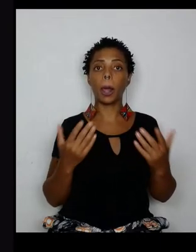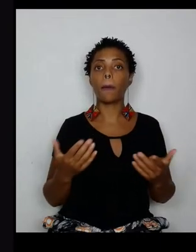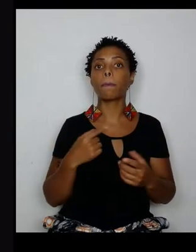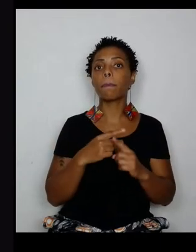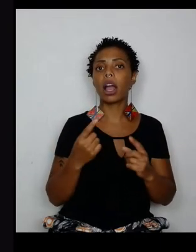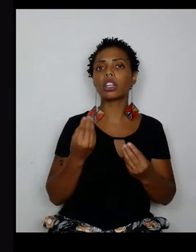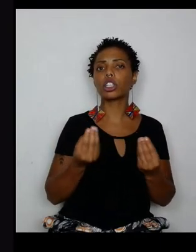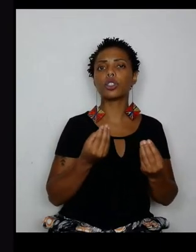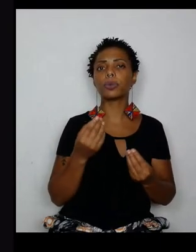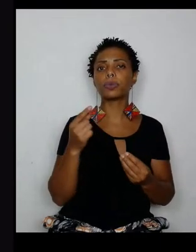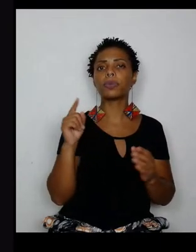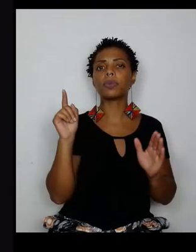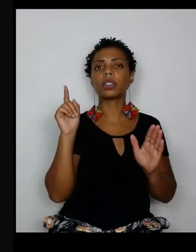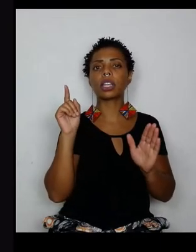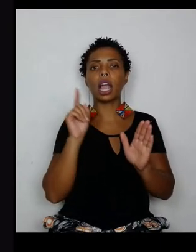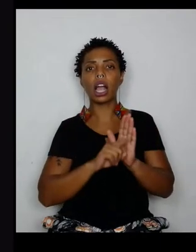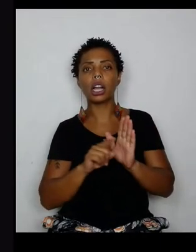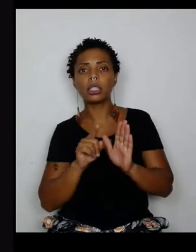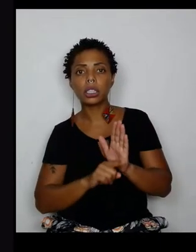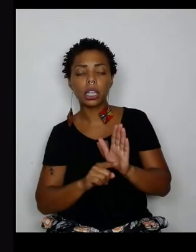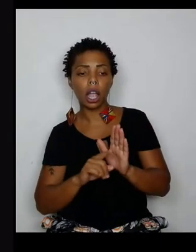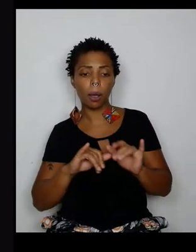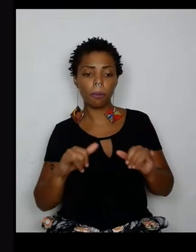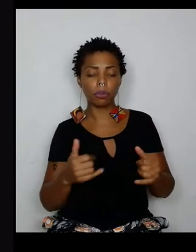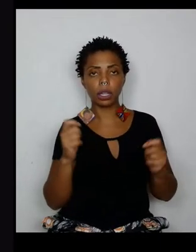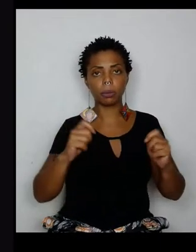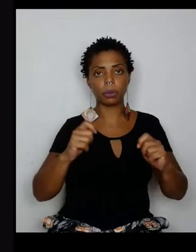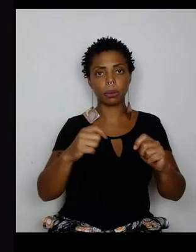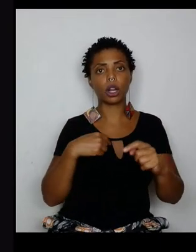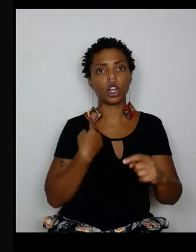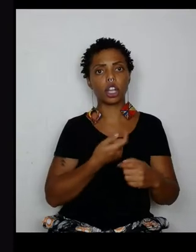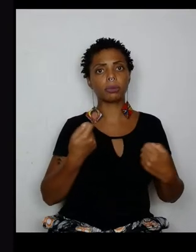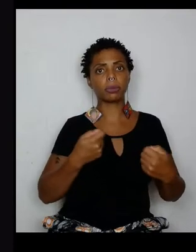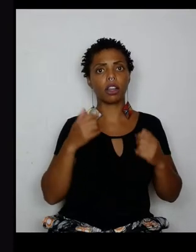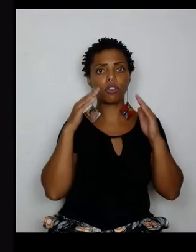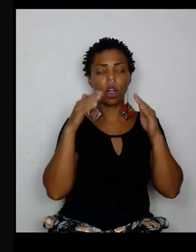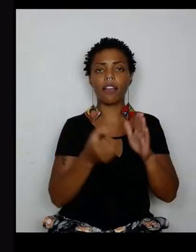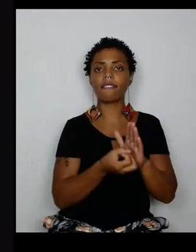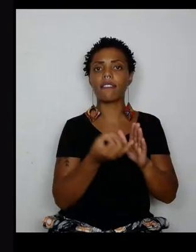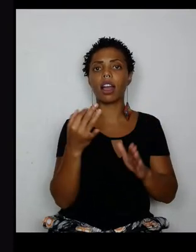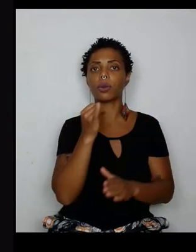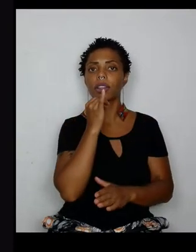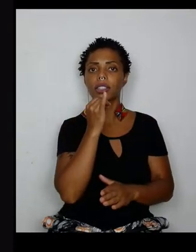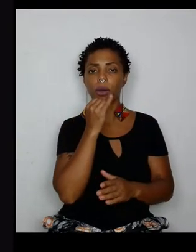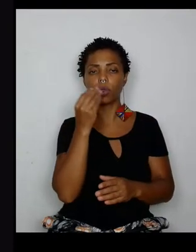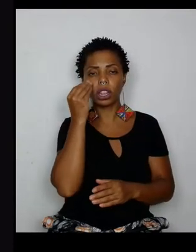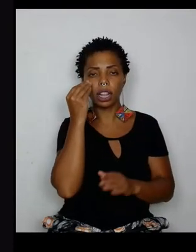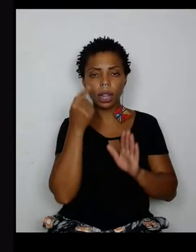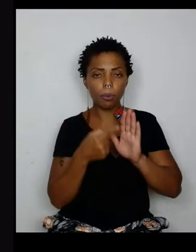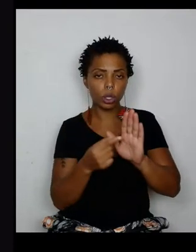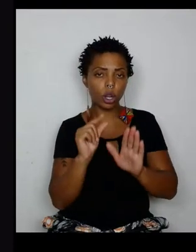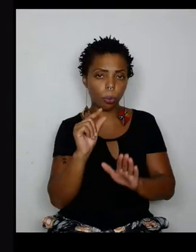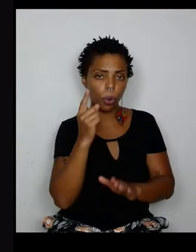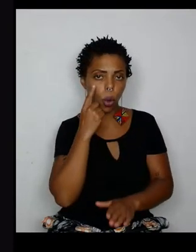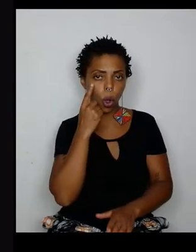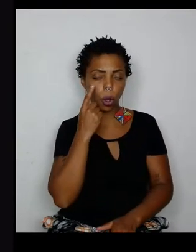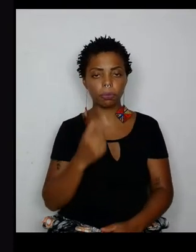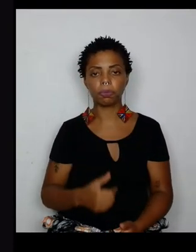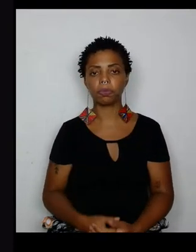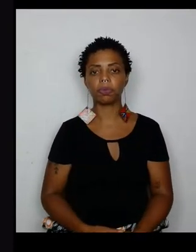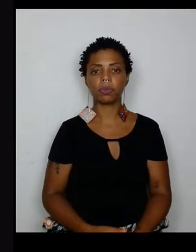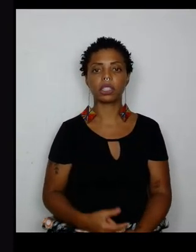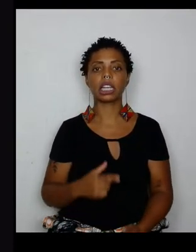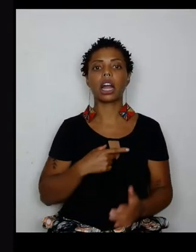focusing on a range of examples i'm going to try to demonstrate a diverse number of ways that pacific artists have